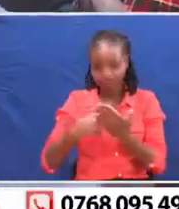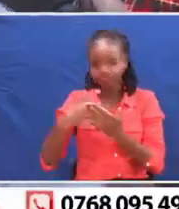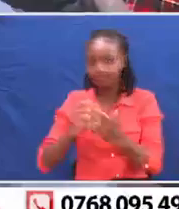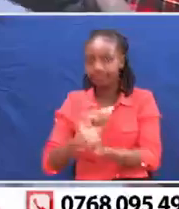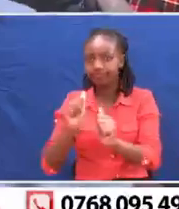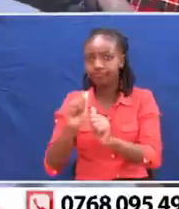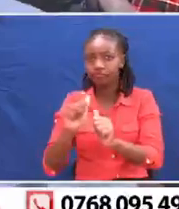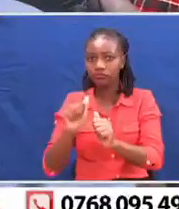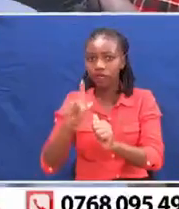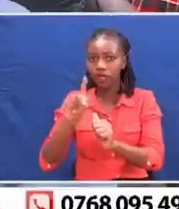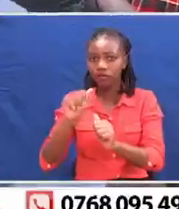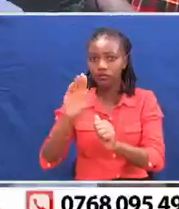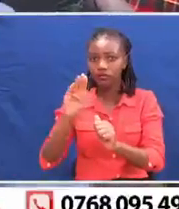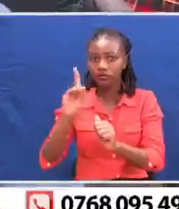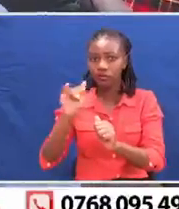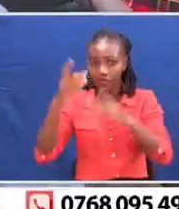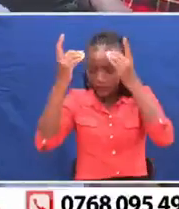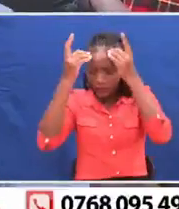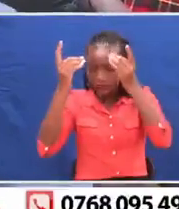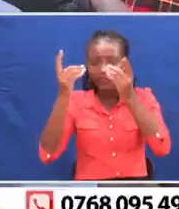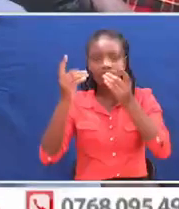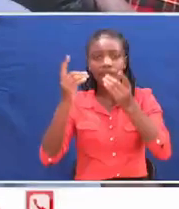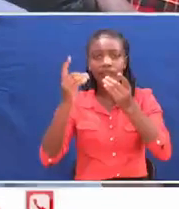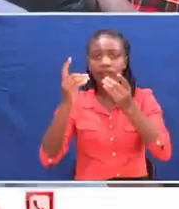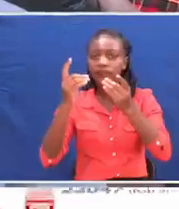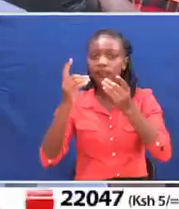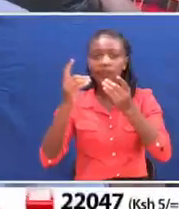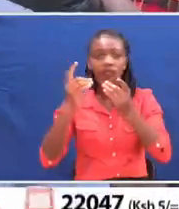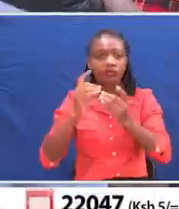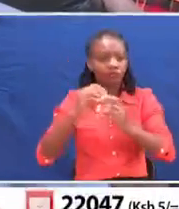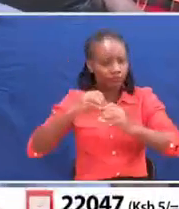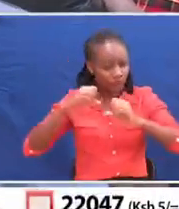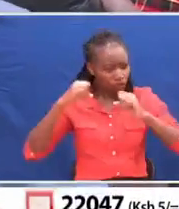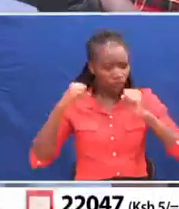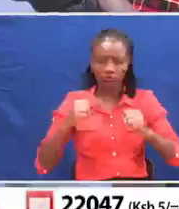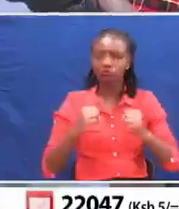take a stand, and it did not matter whom he's pleasing or he's not pleasing.